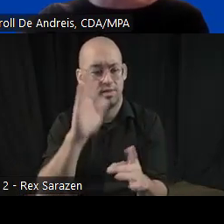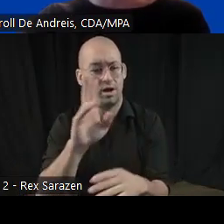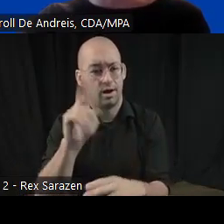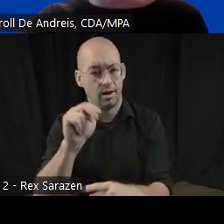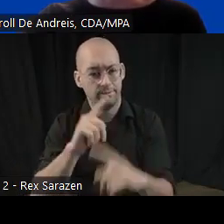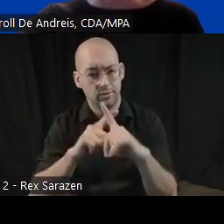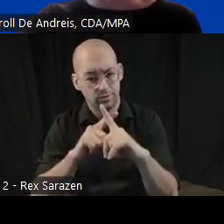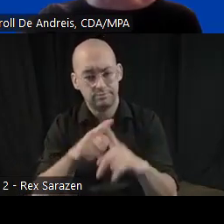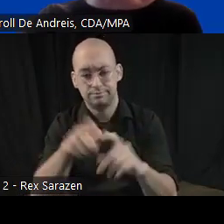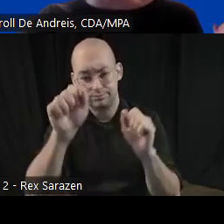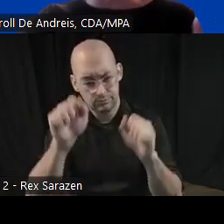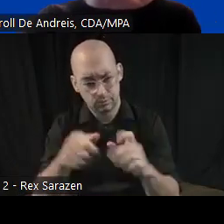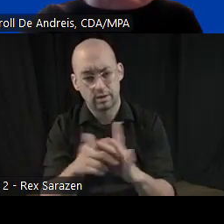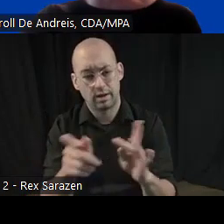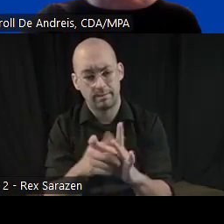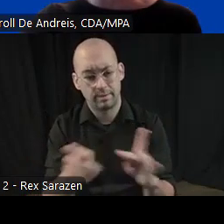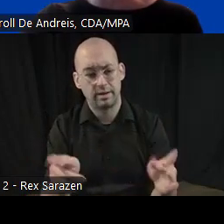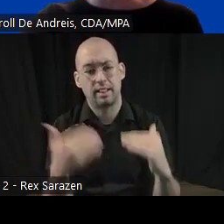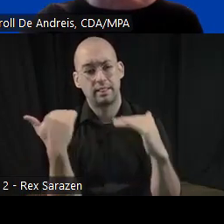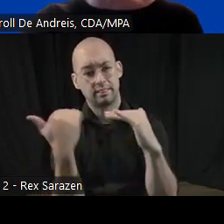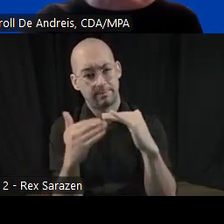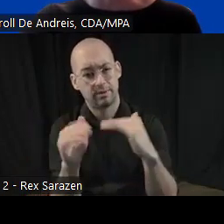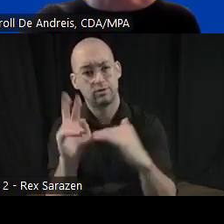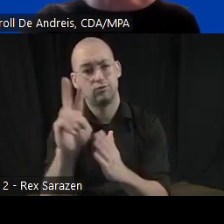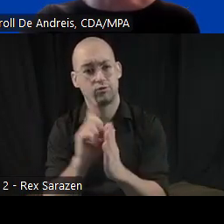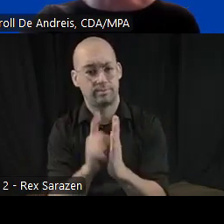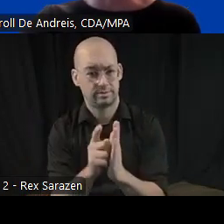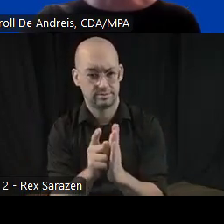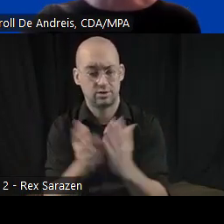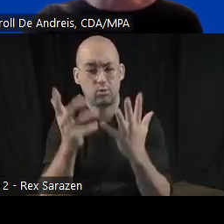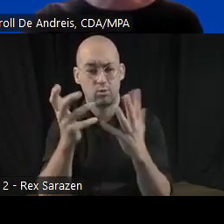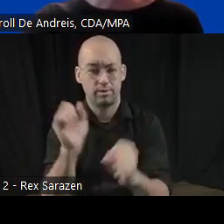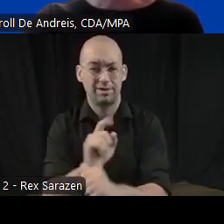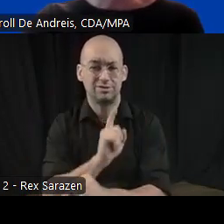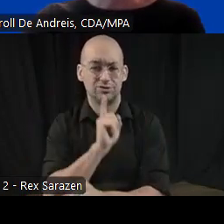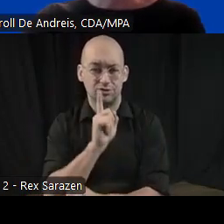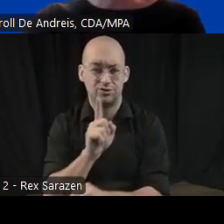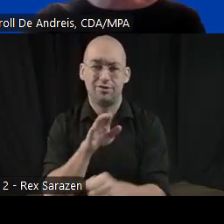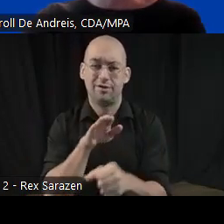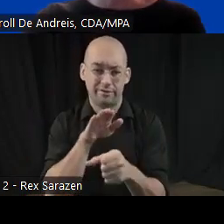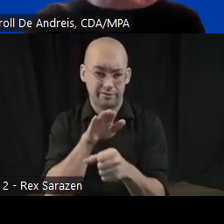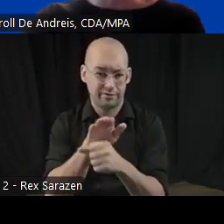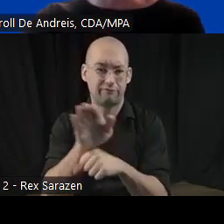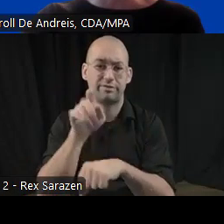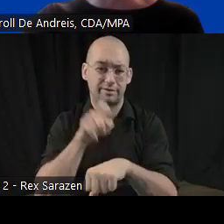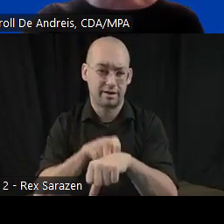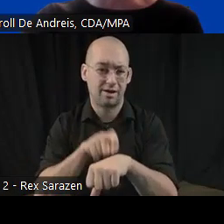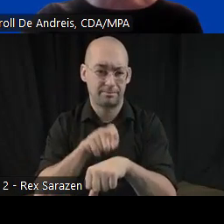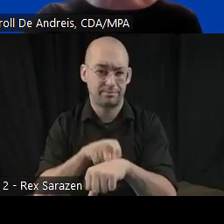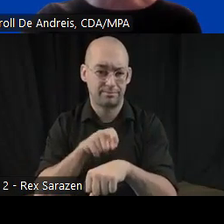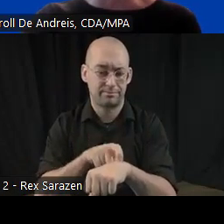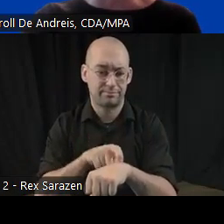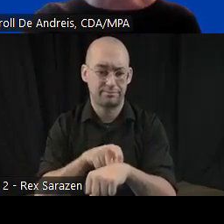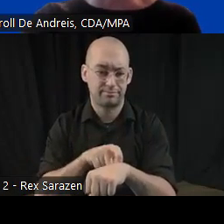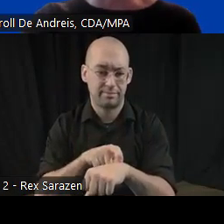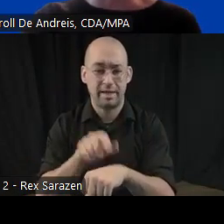note that our comments are limited to 2 minutes, just to make sure that we have enough time for everyone. But of course, at any time, you